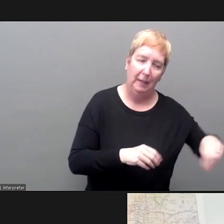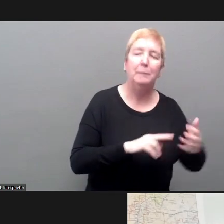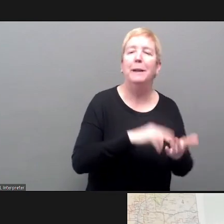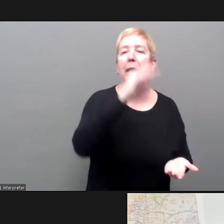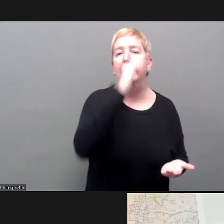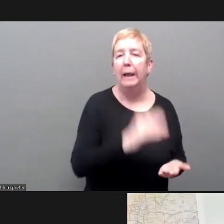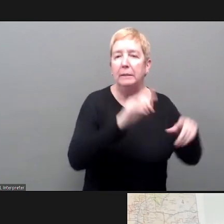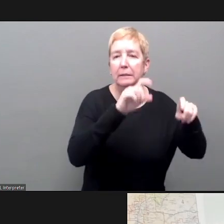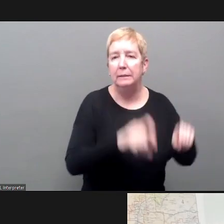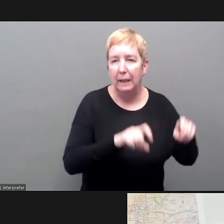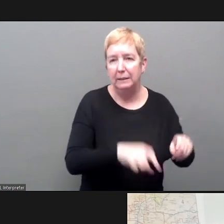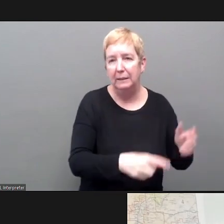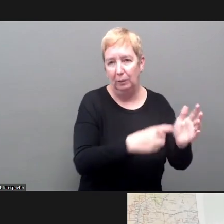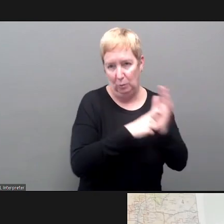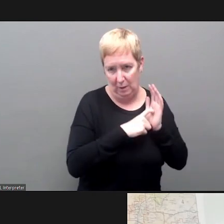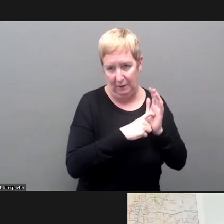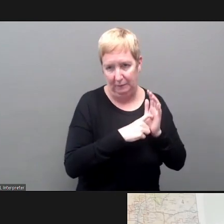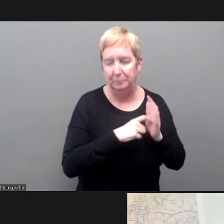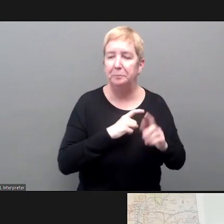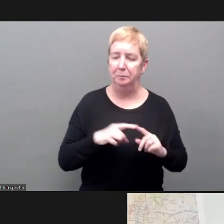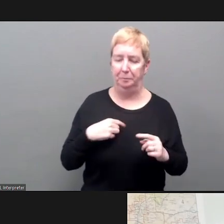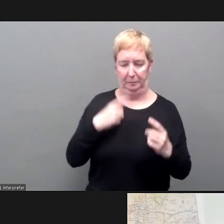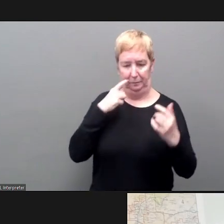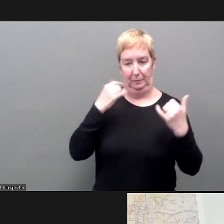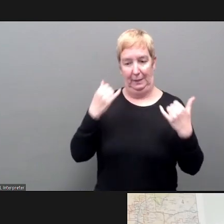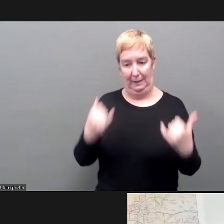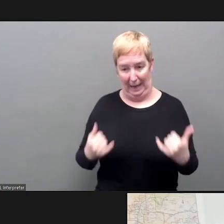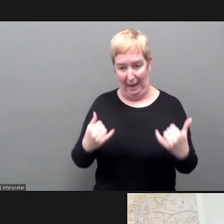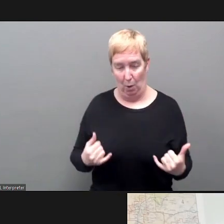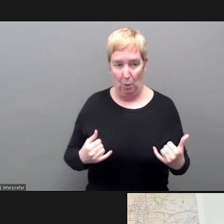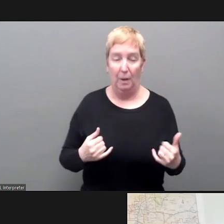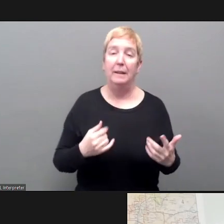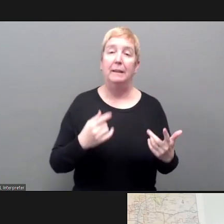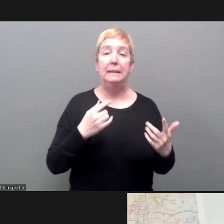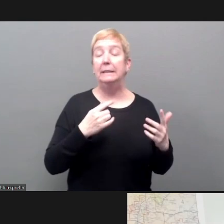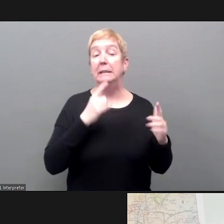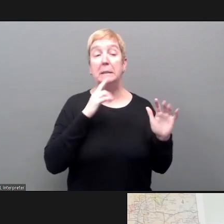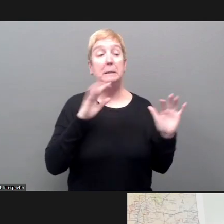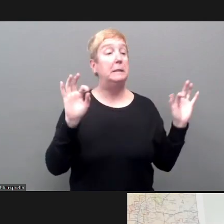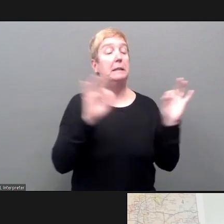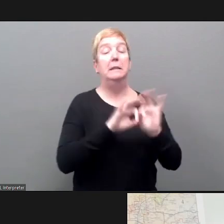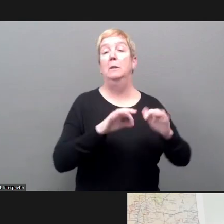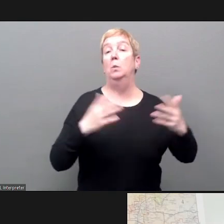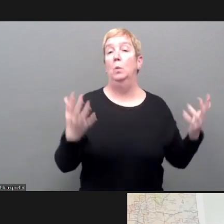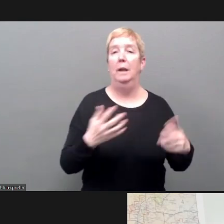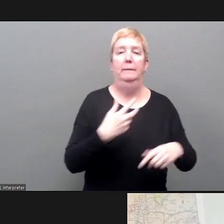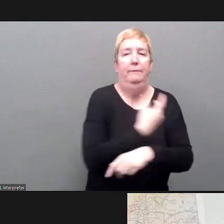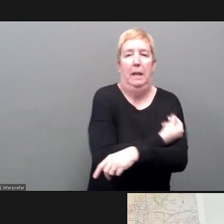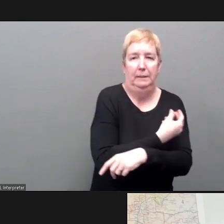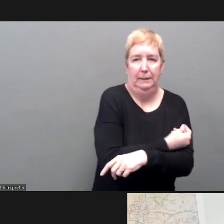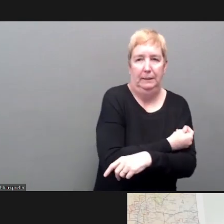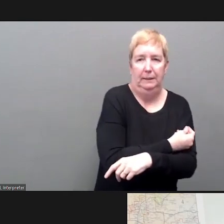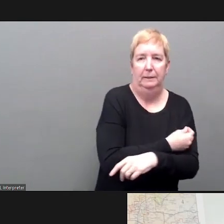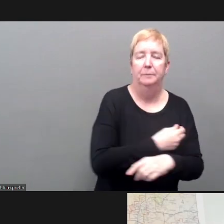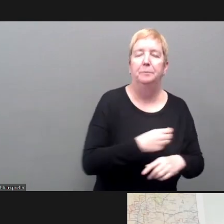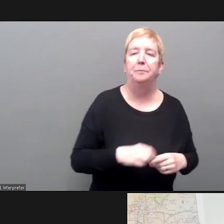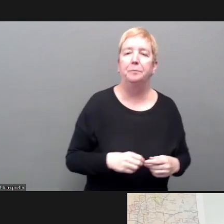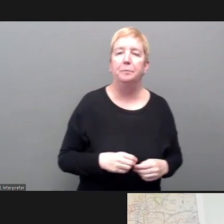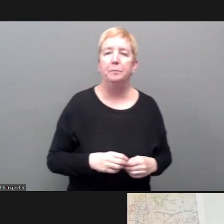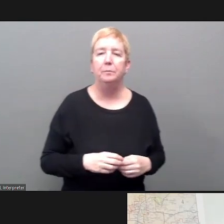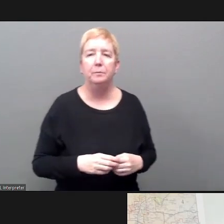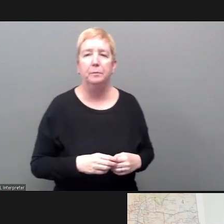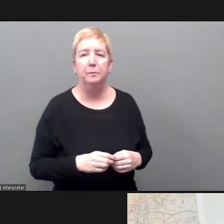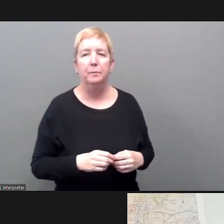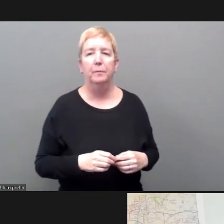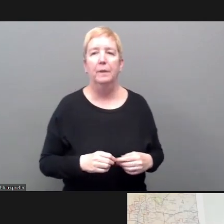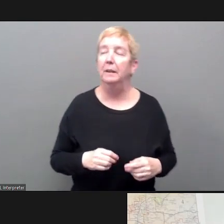And so I think in schools, it's vaccination. I doubt that we'll have enough FDA approval for enough